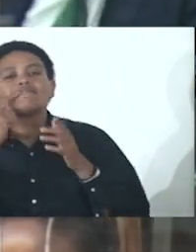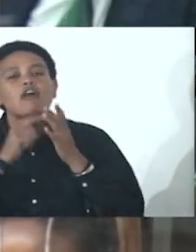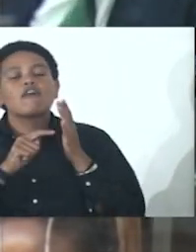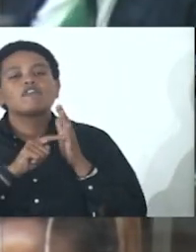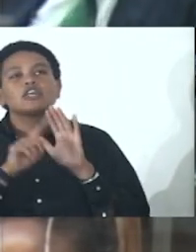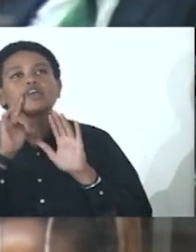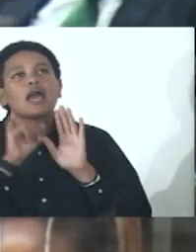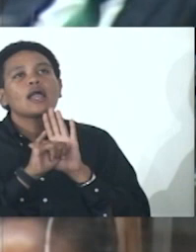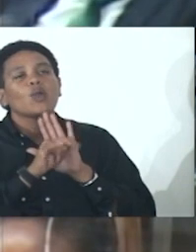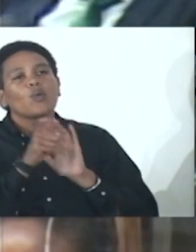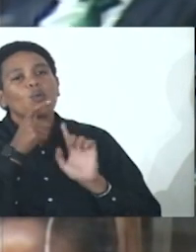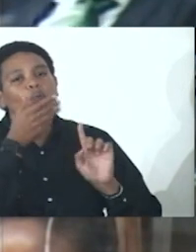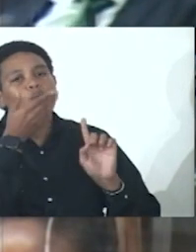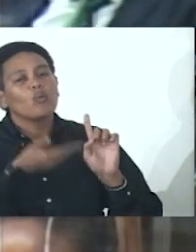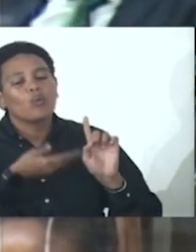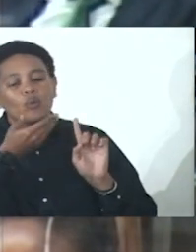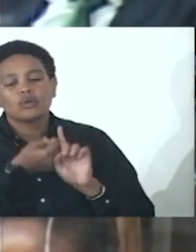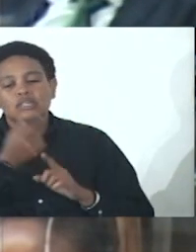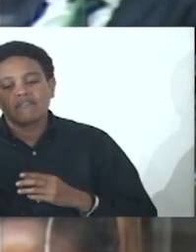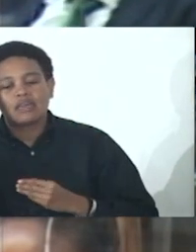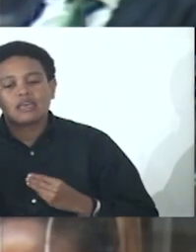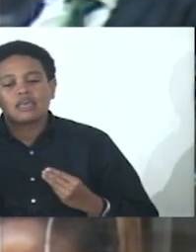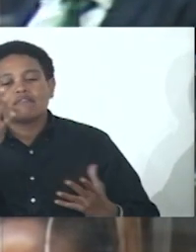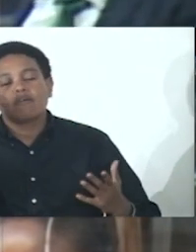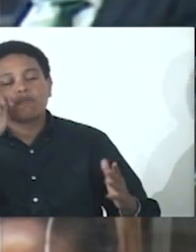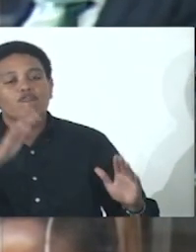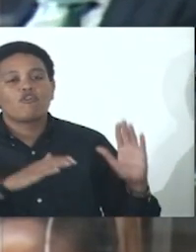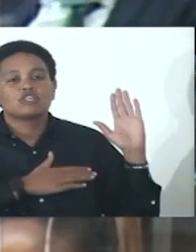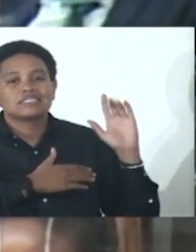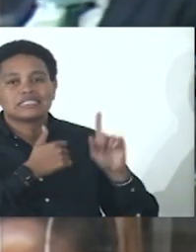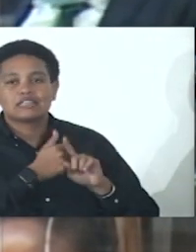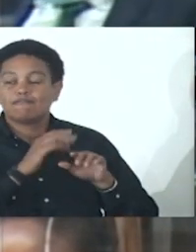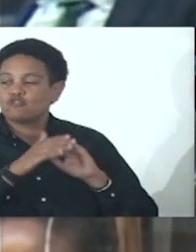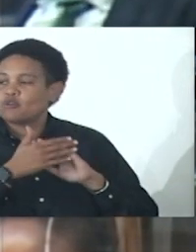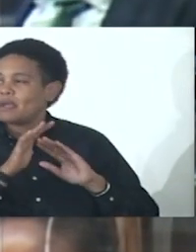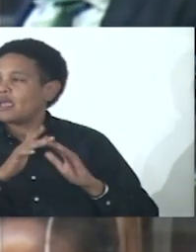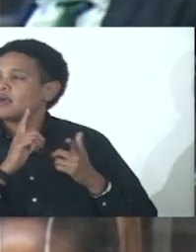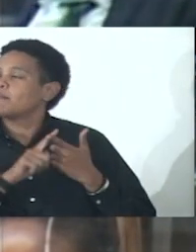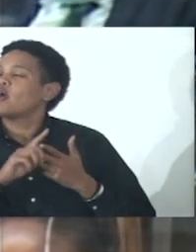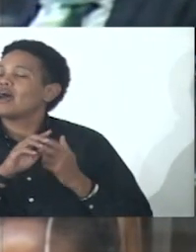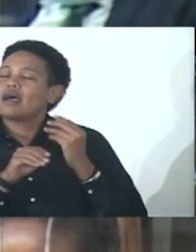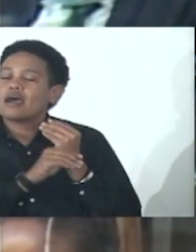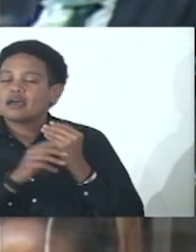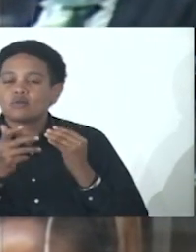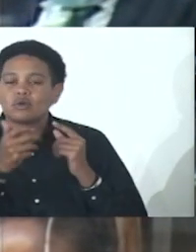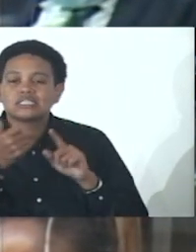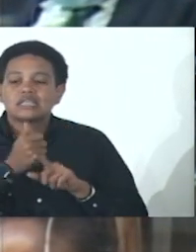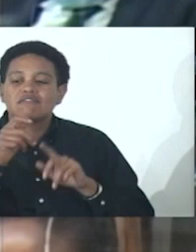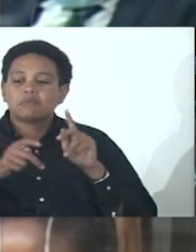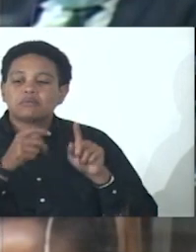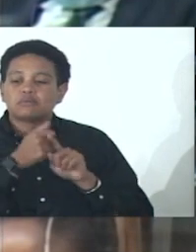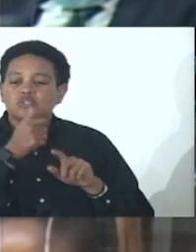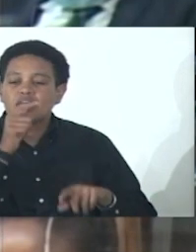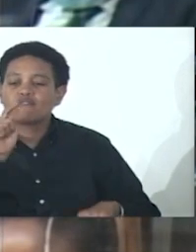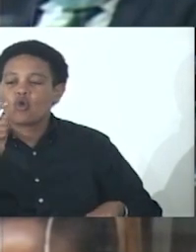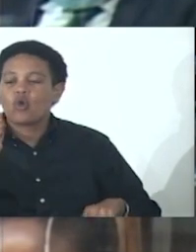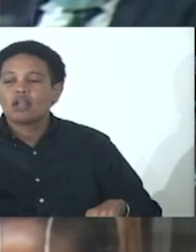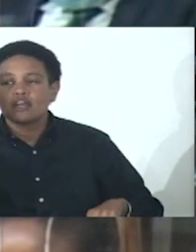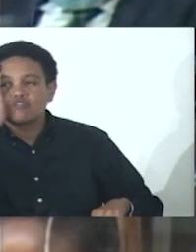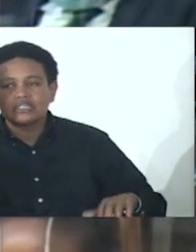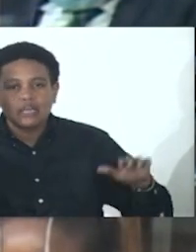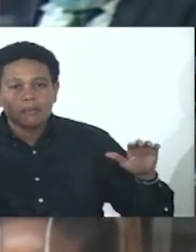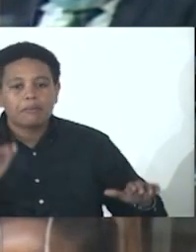identity information for citizens of Jamaica and persons ordinarily resident